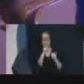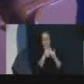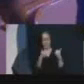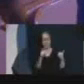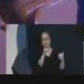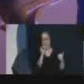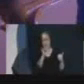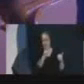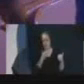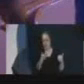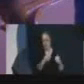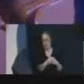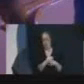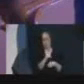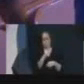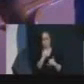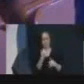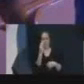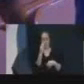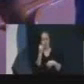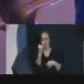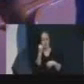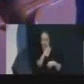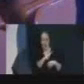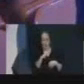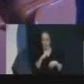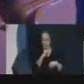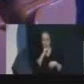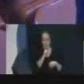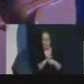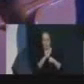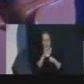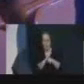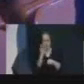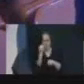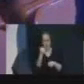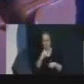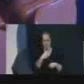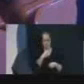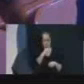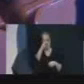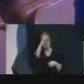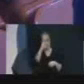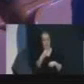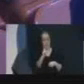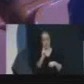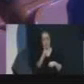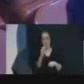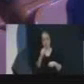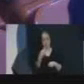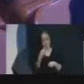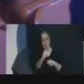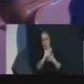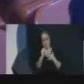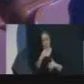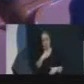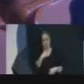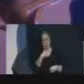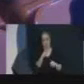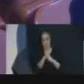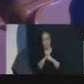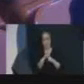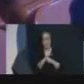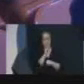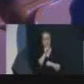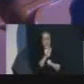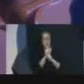exclusive. I can't help but wonder why this board is not outraged by this. As the parent of a Knox County high school student, I am. It is unclear